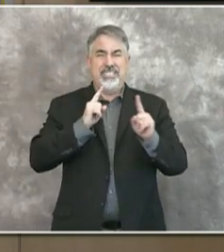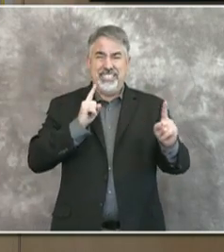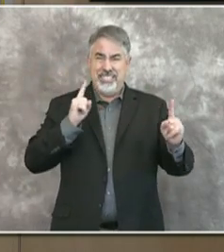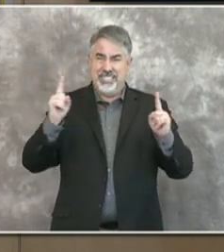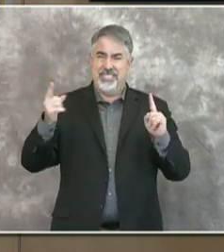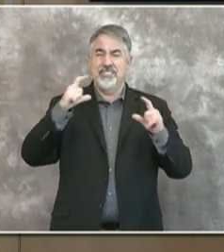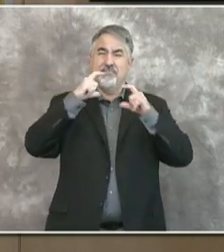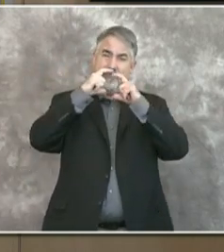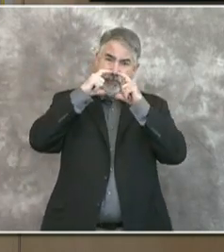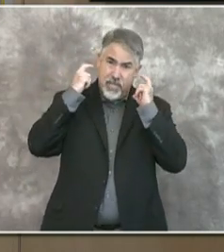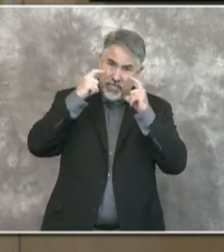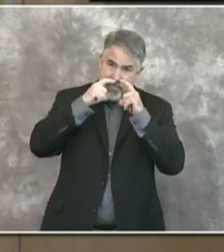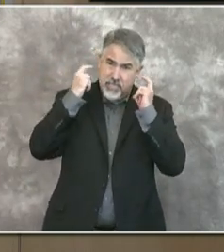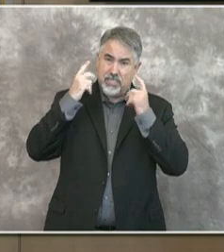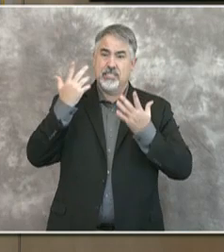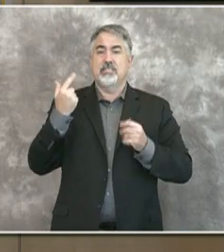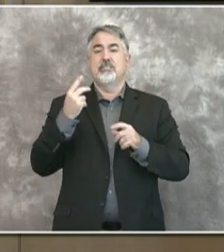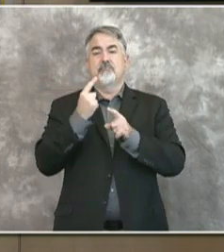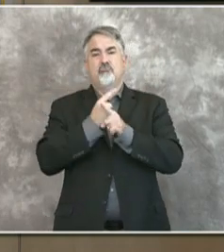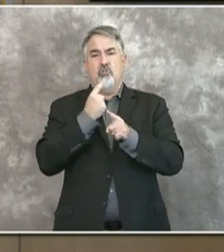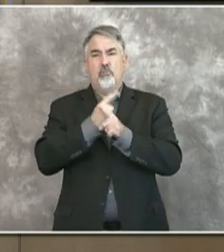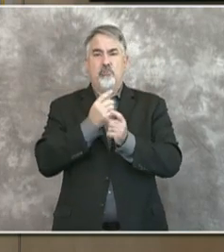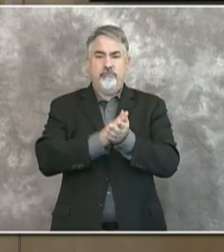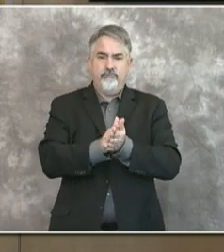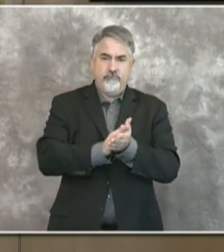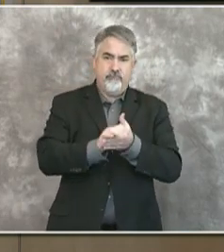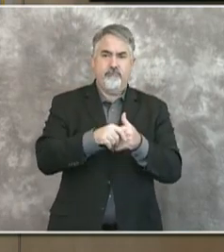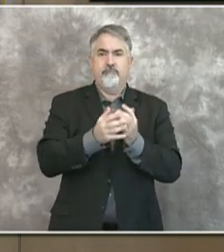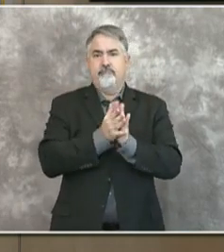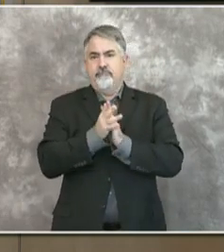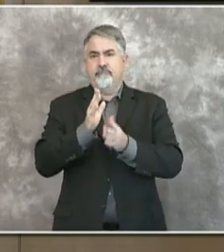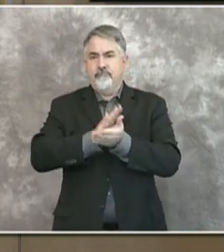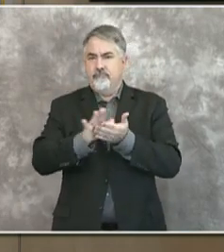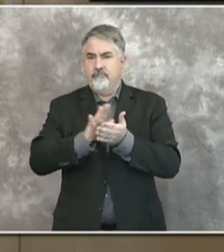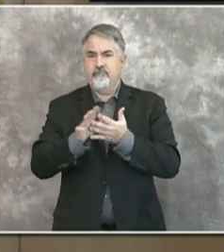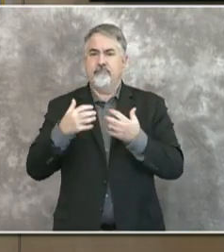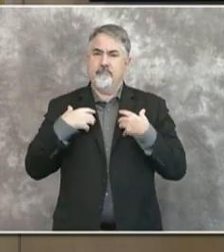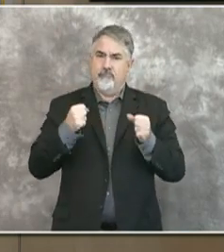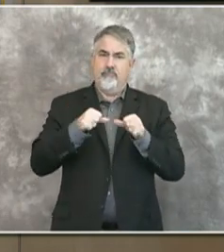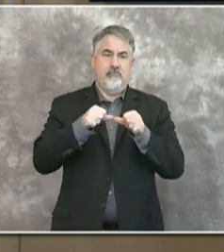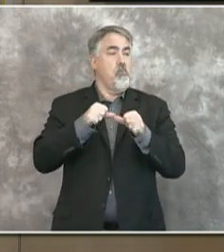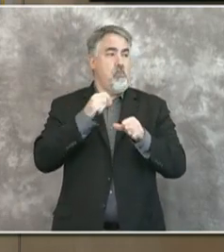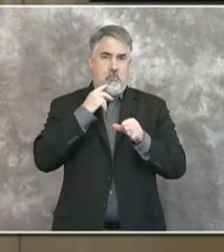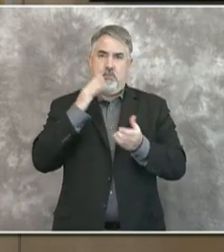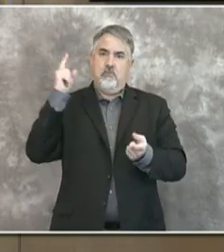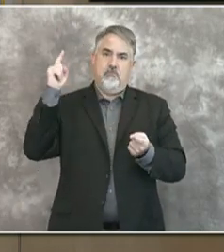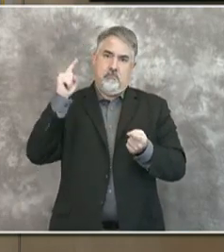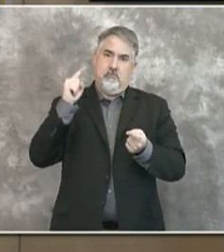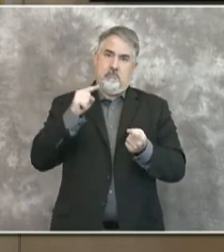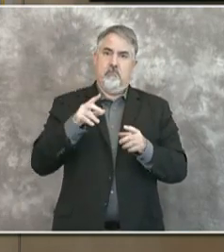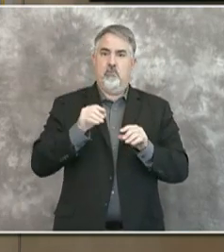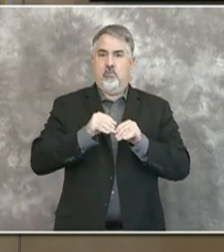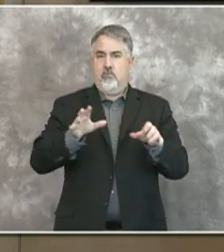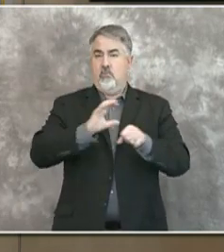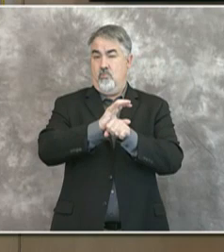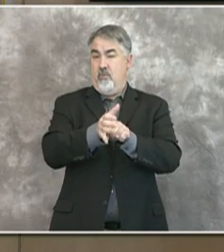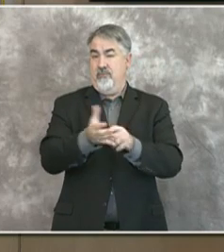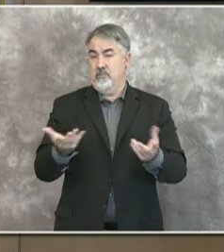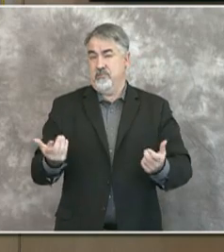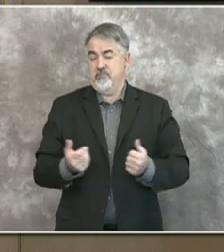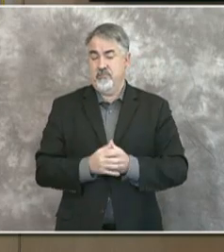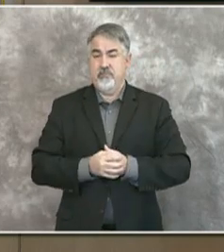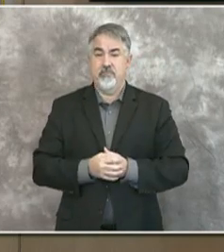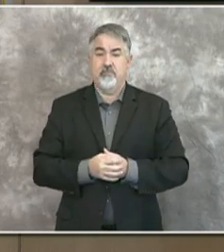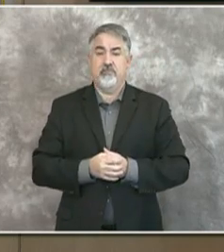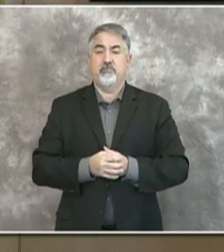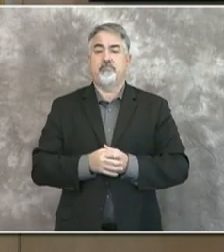where appropriate, of sanitation, and can continue the progress that we have made thus far. I also want to review the governor's